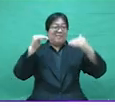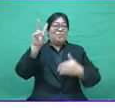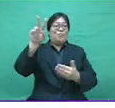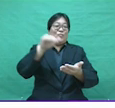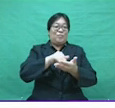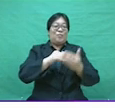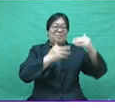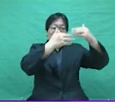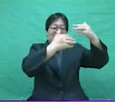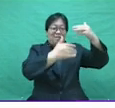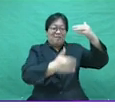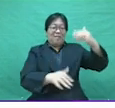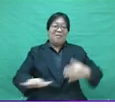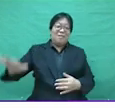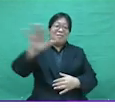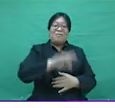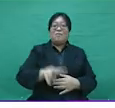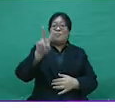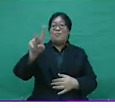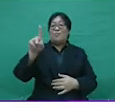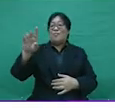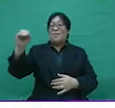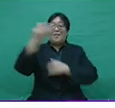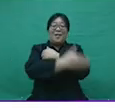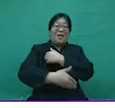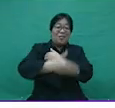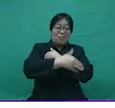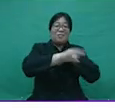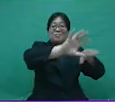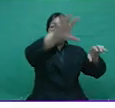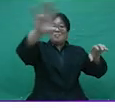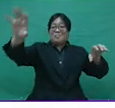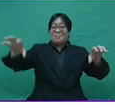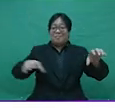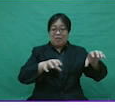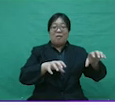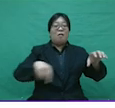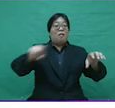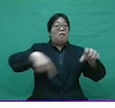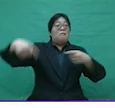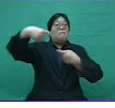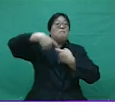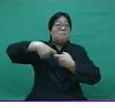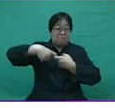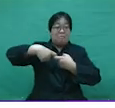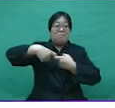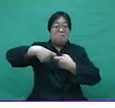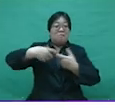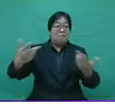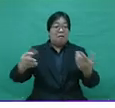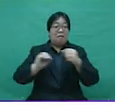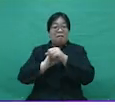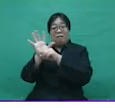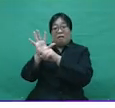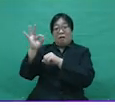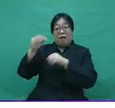2,000 from around 210 countries or territories, which are related to